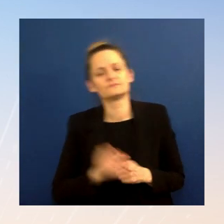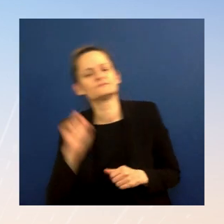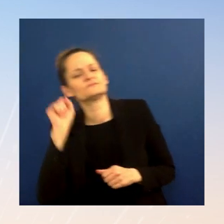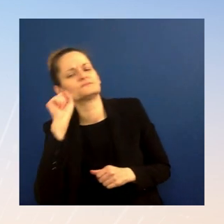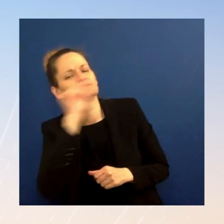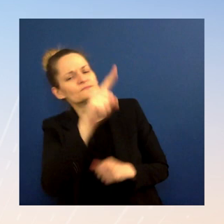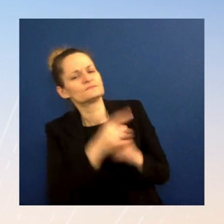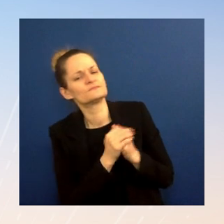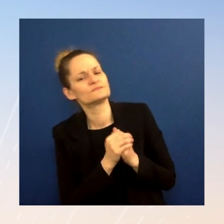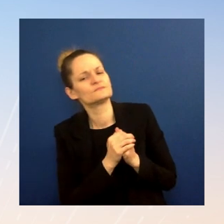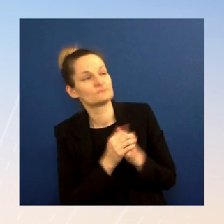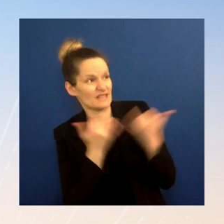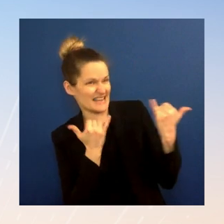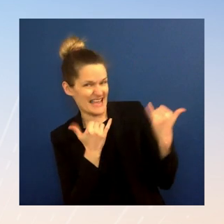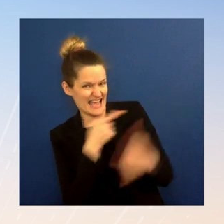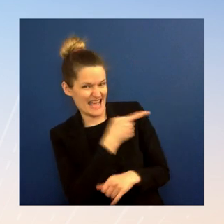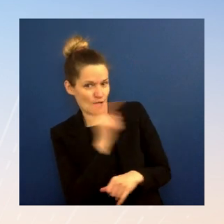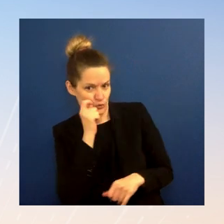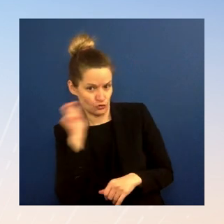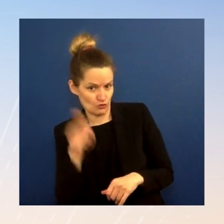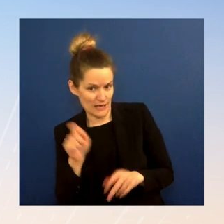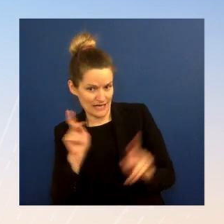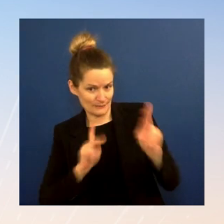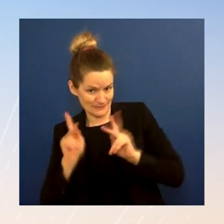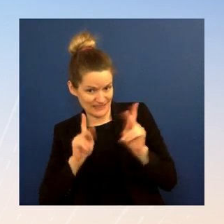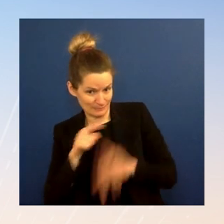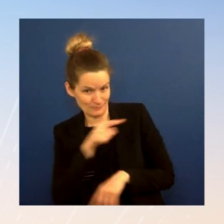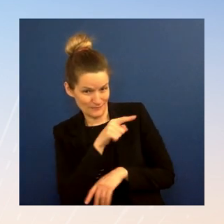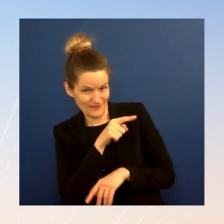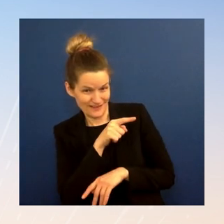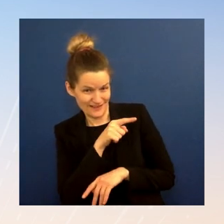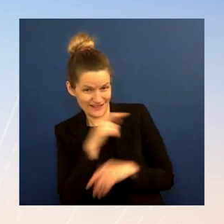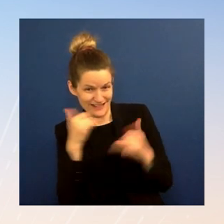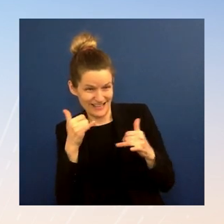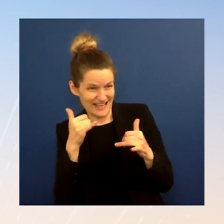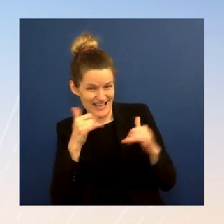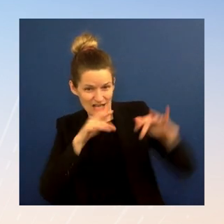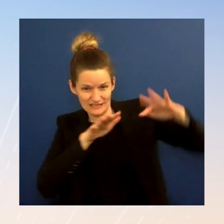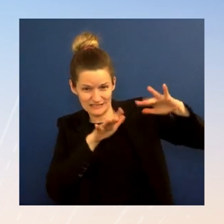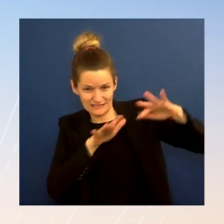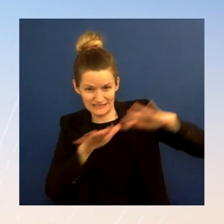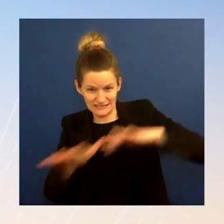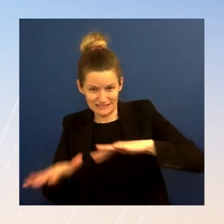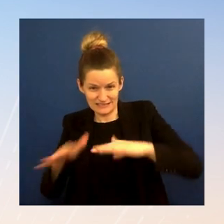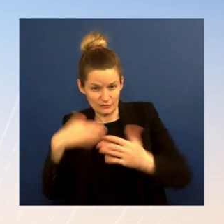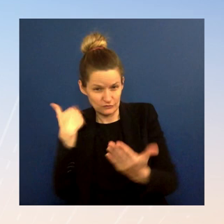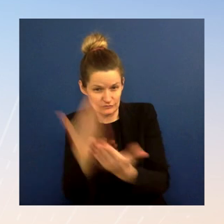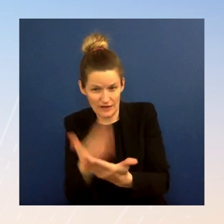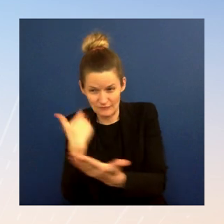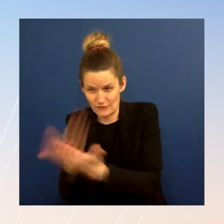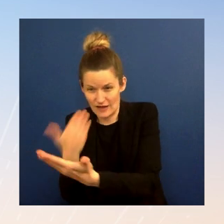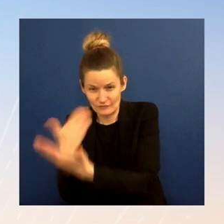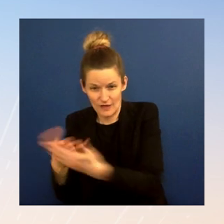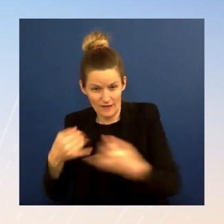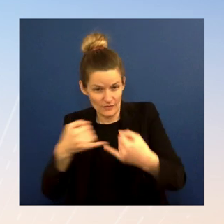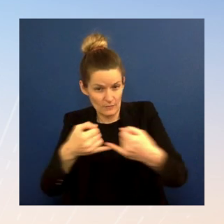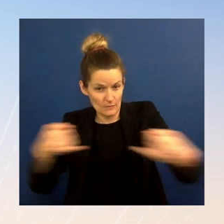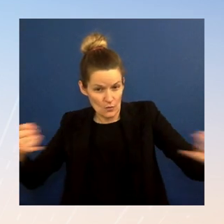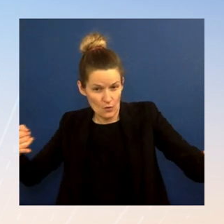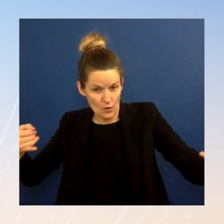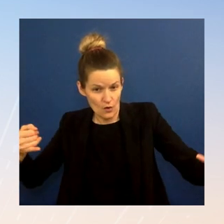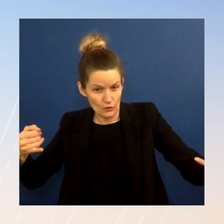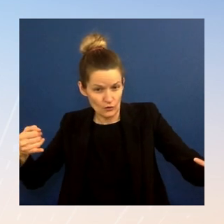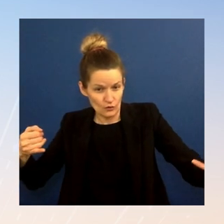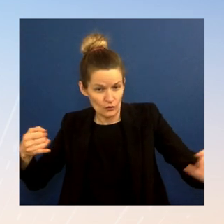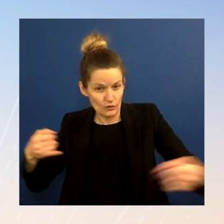questions about this because of Title 42, obviously put in place in the early days of COVID-19. Where is the administration